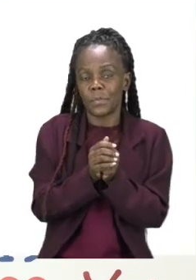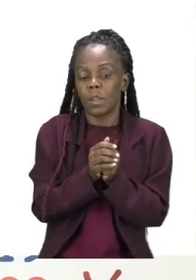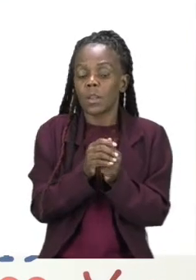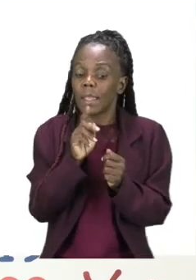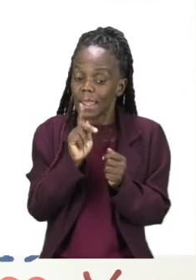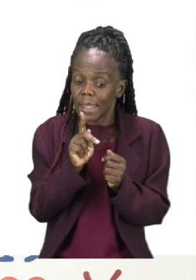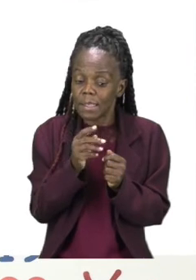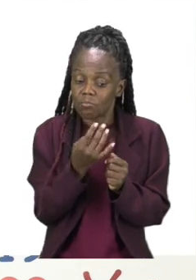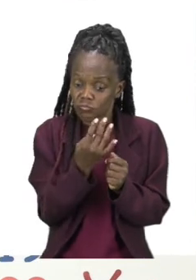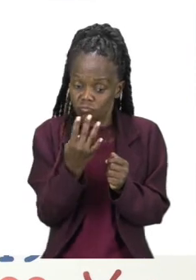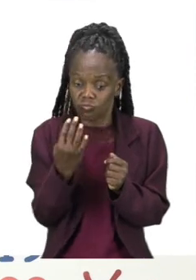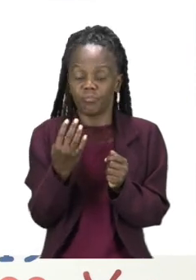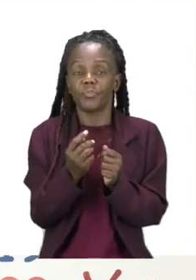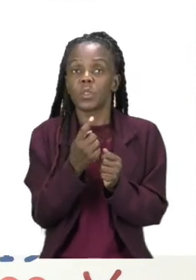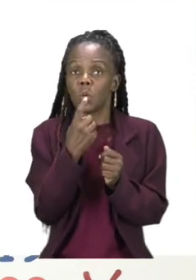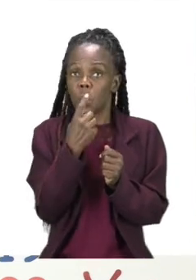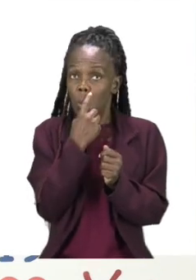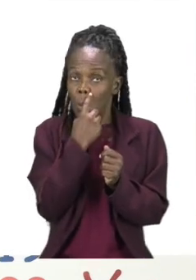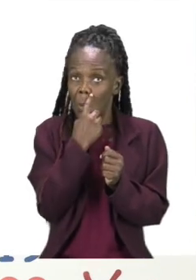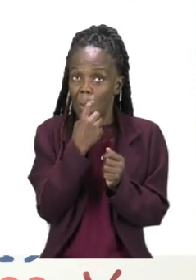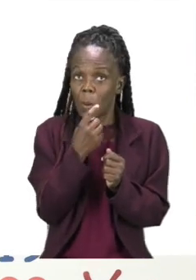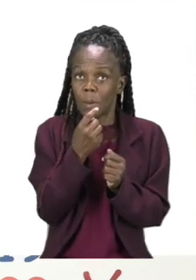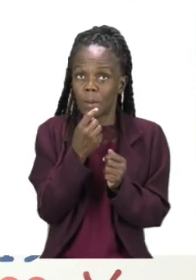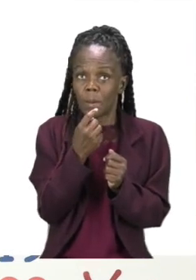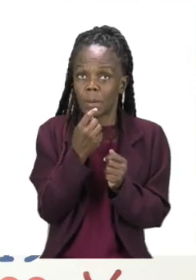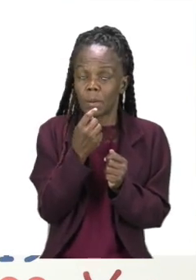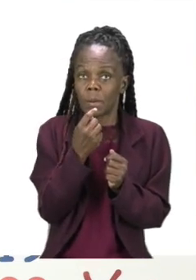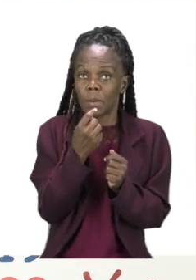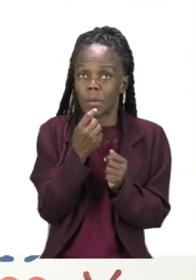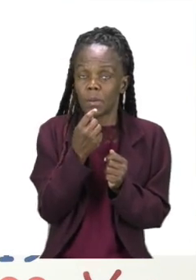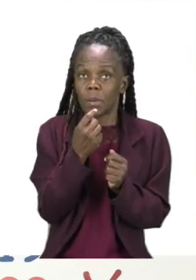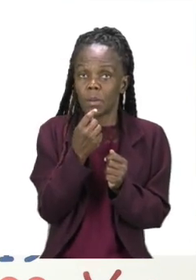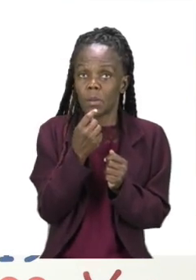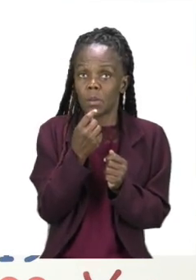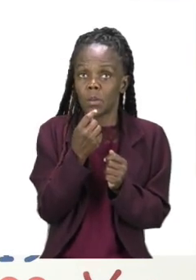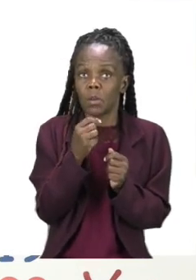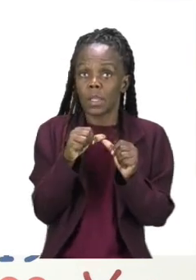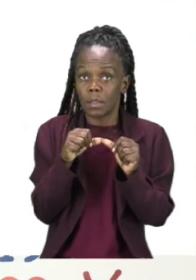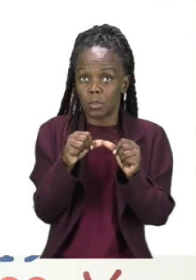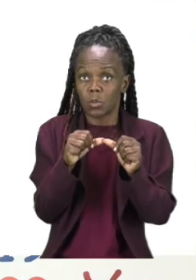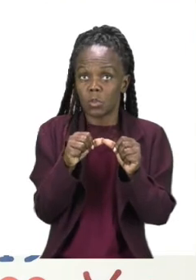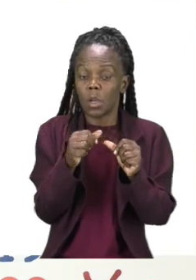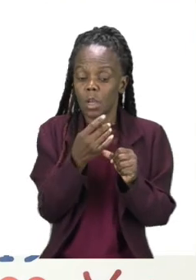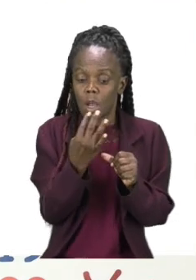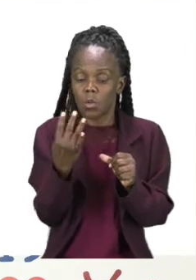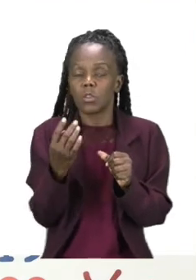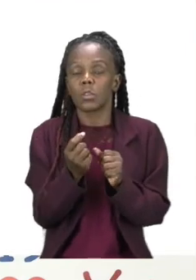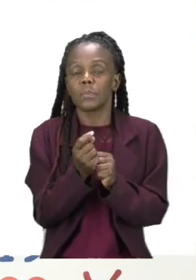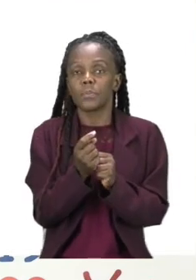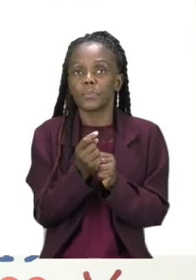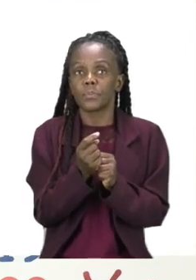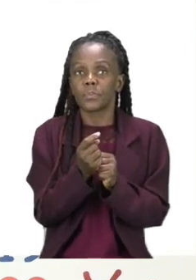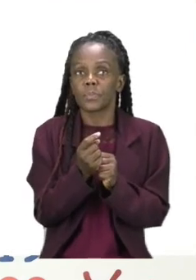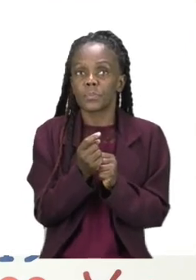we want to see if we get to 4 first or if we get to 6 first. The number we get to first